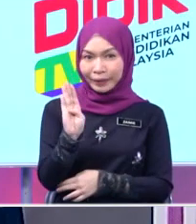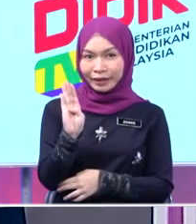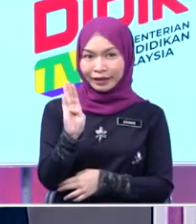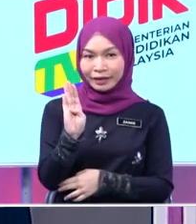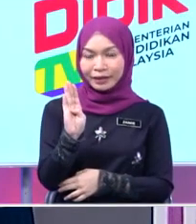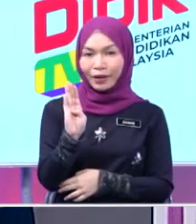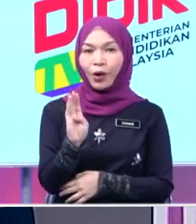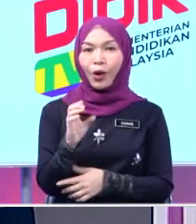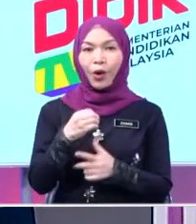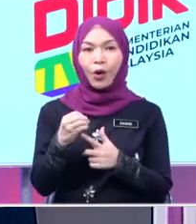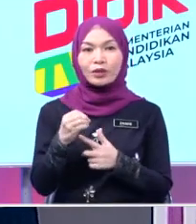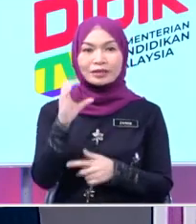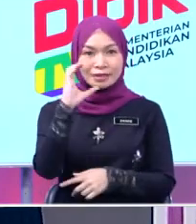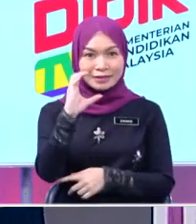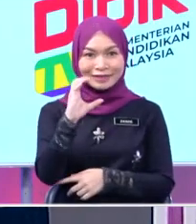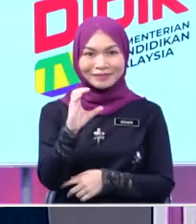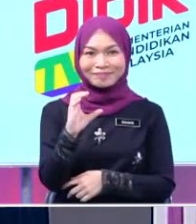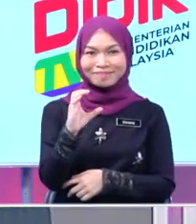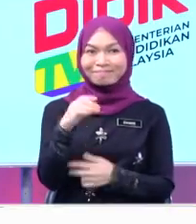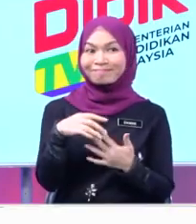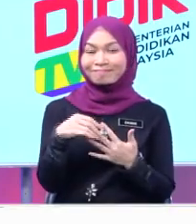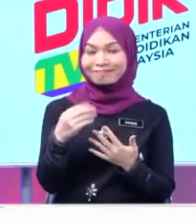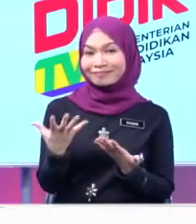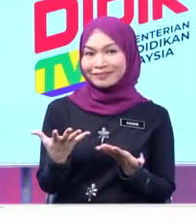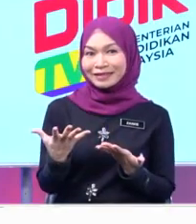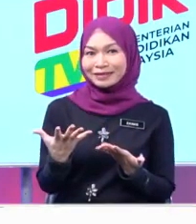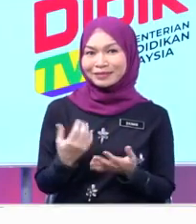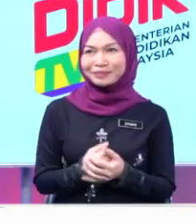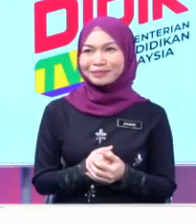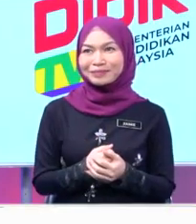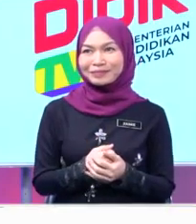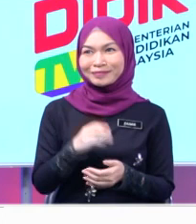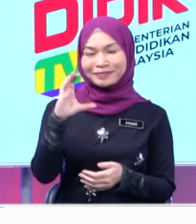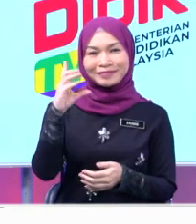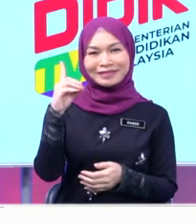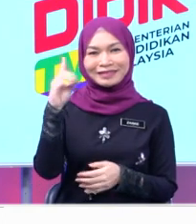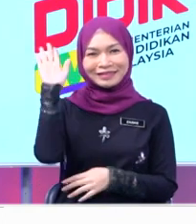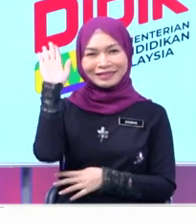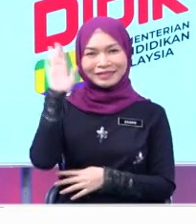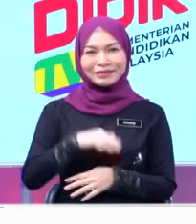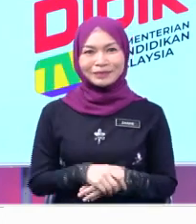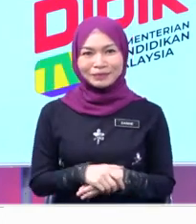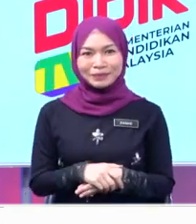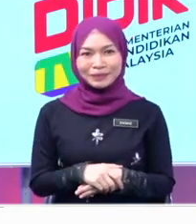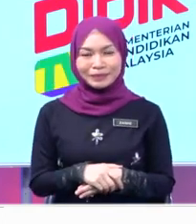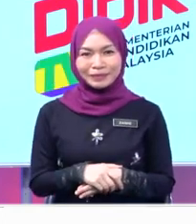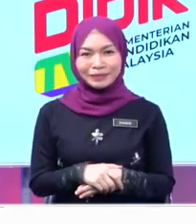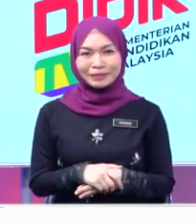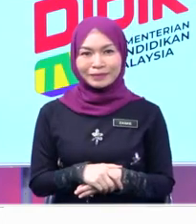informal language? All right, raise your hands. Oh, CD is very fast. Okay, yes. go ahead, CD. Good job. Which one,